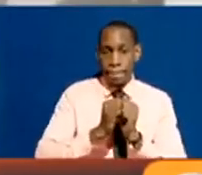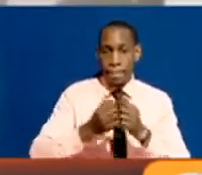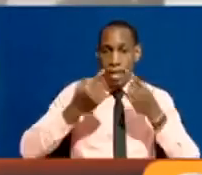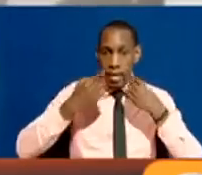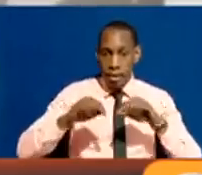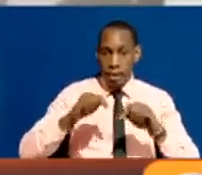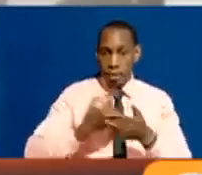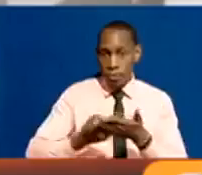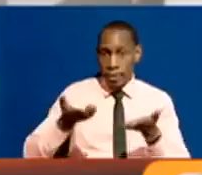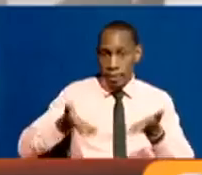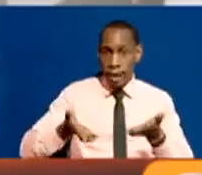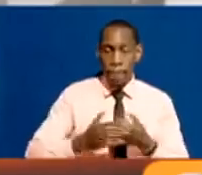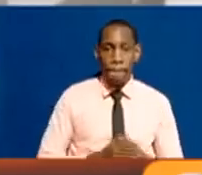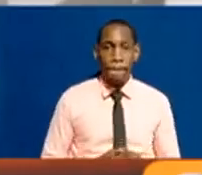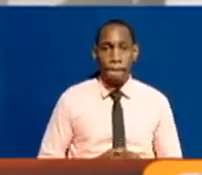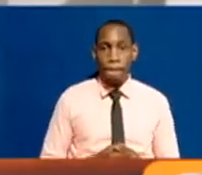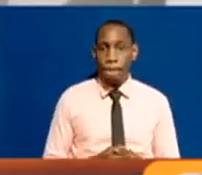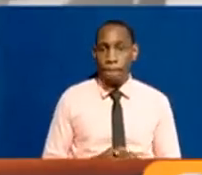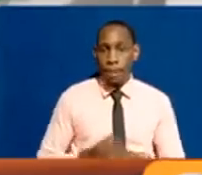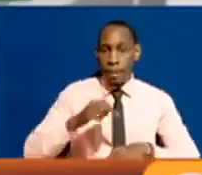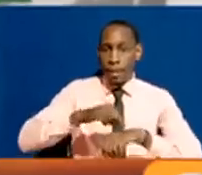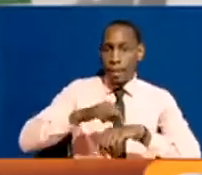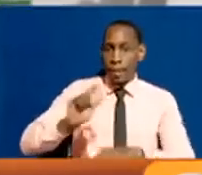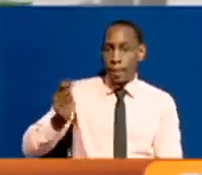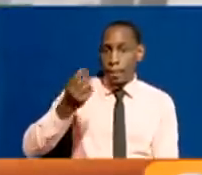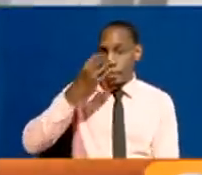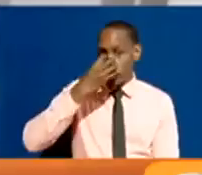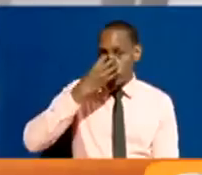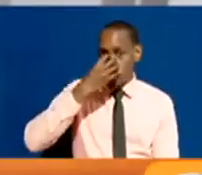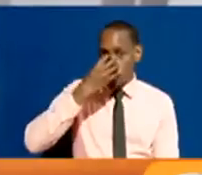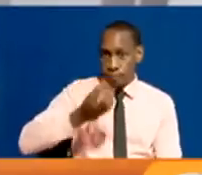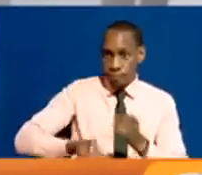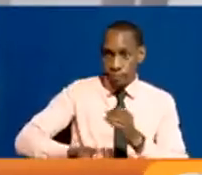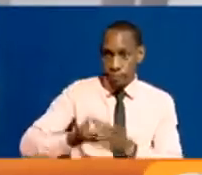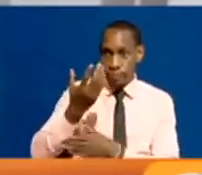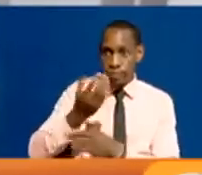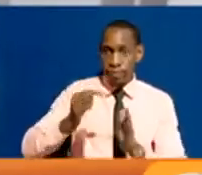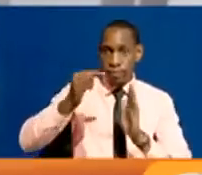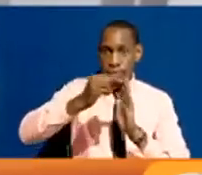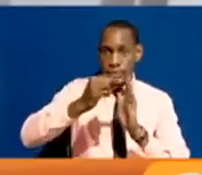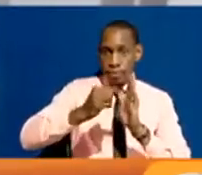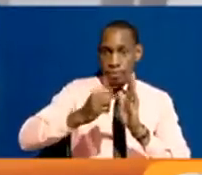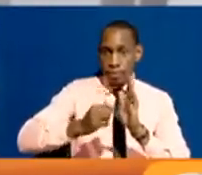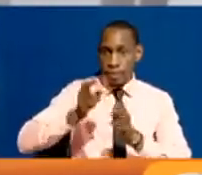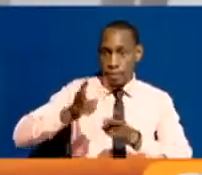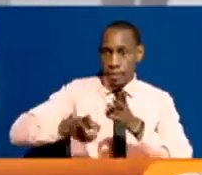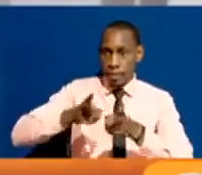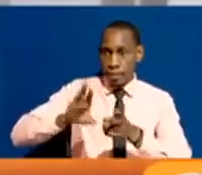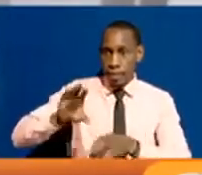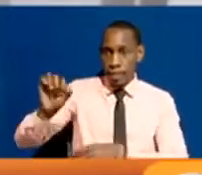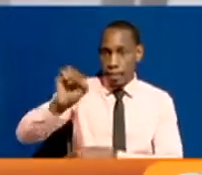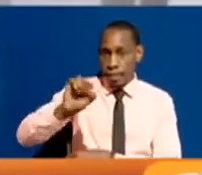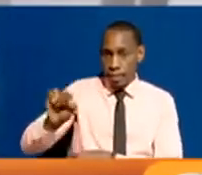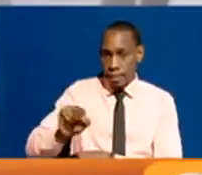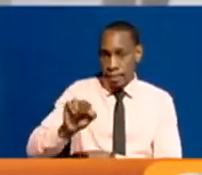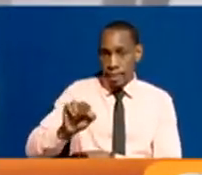named this week. And when President William Ruto unveiled his list of 22 cabinet